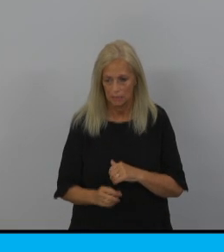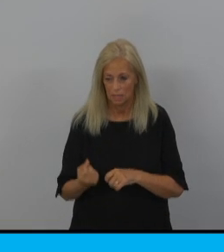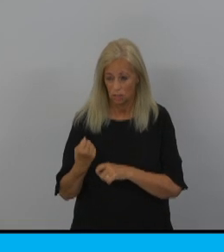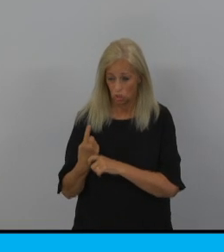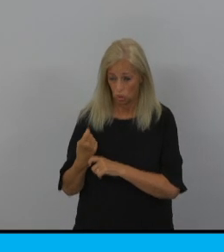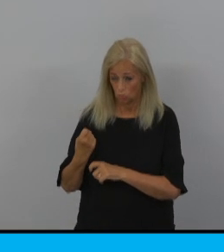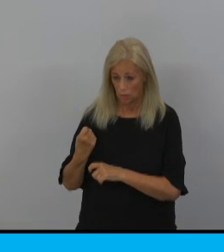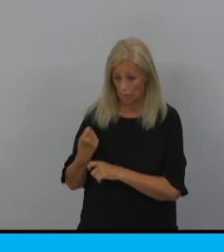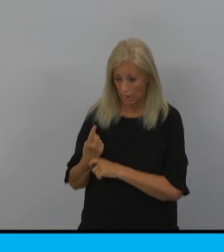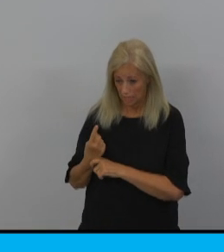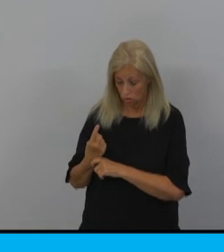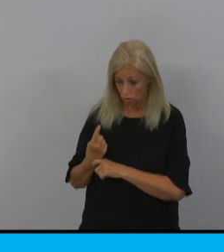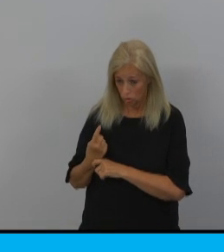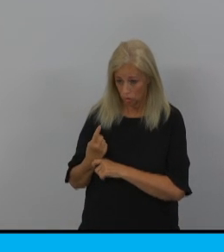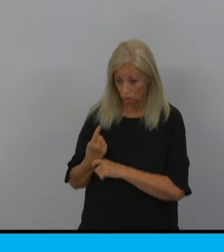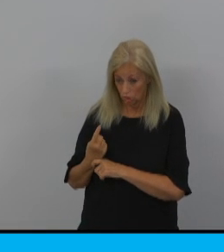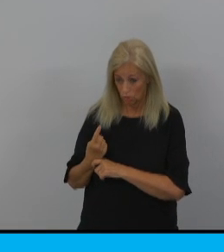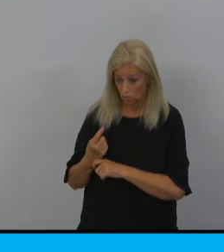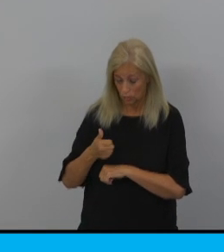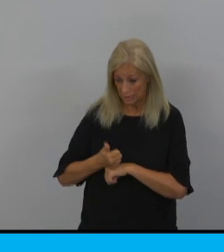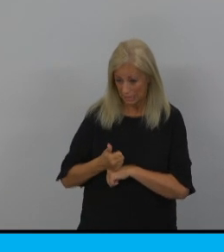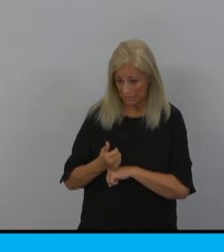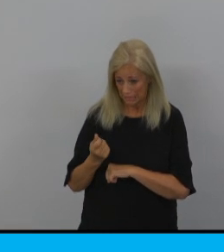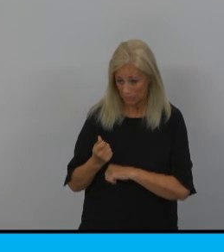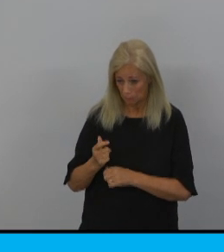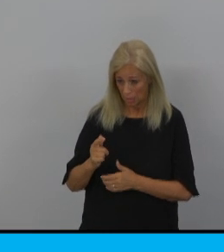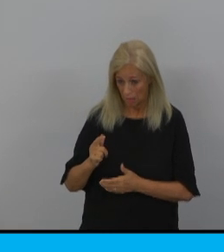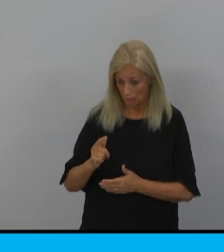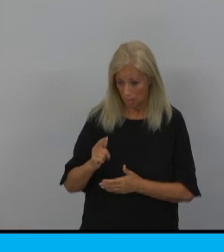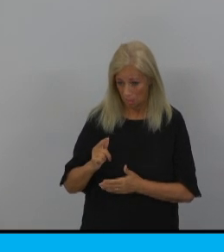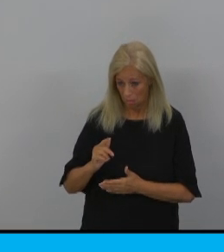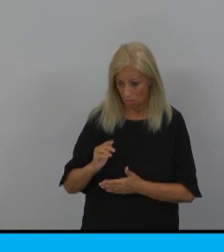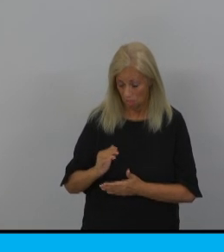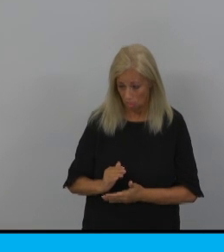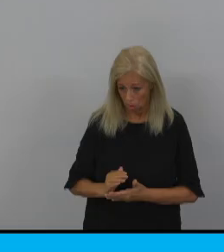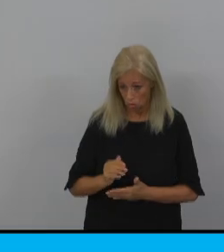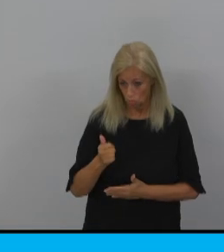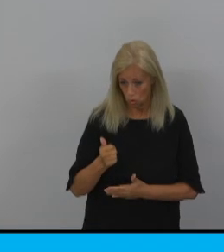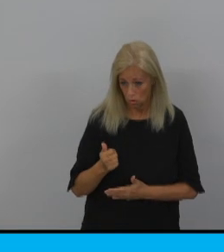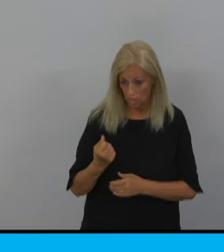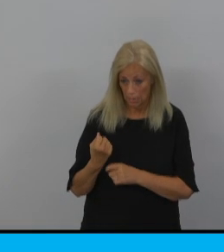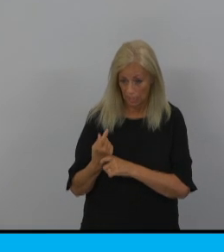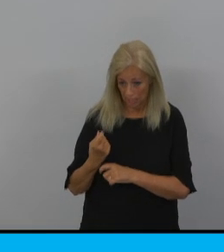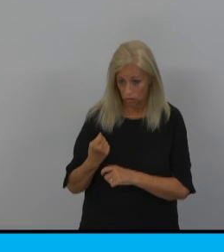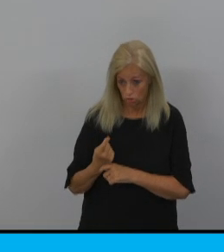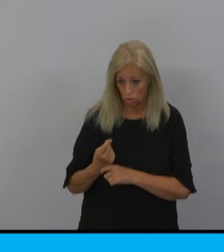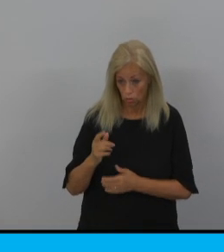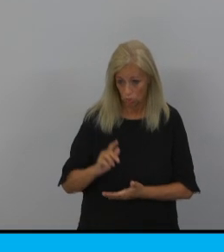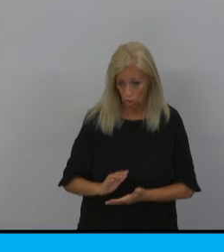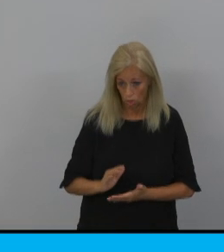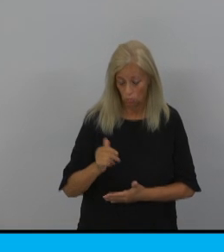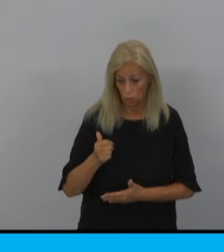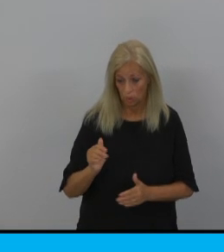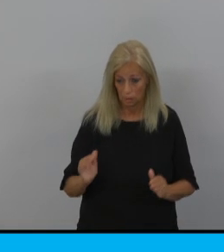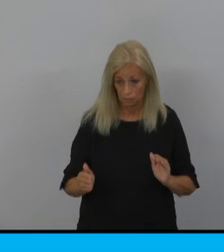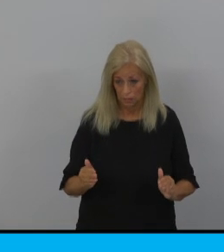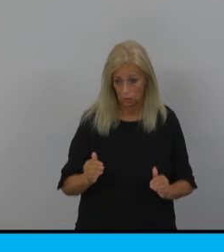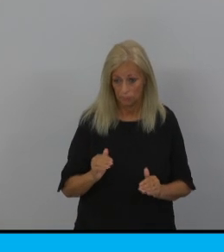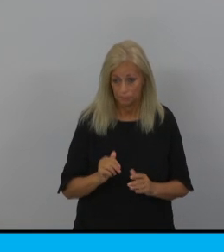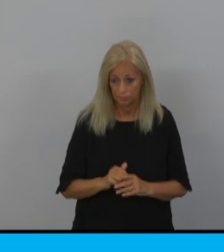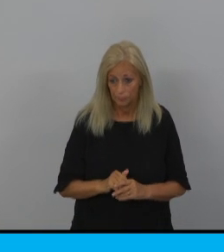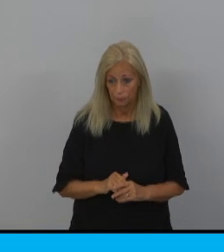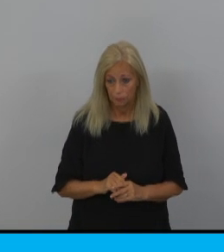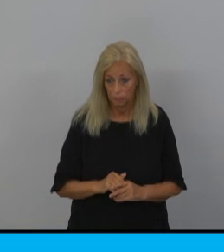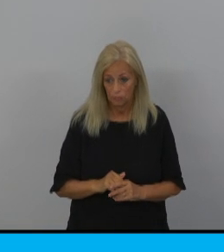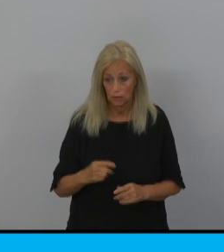to do 100%. I set it a little bit lower because the year 1 last year was even lower than that, 97%.